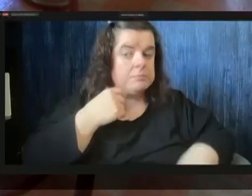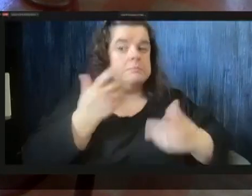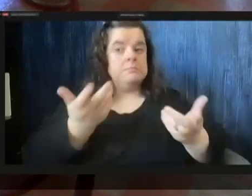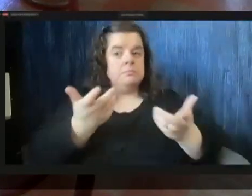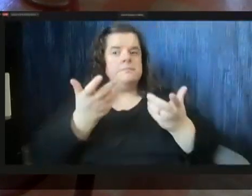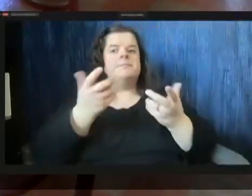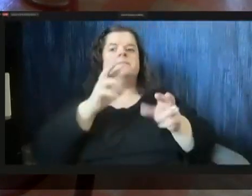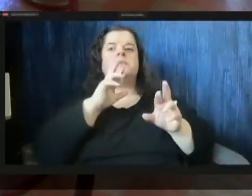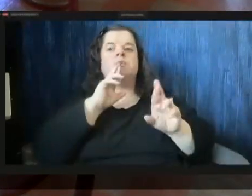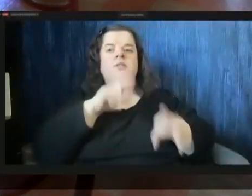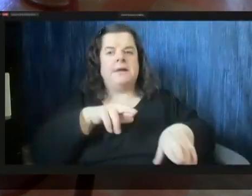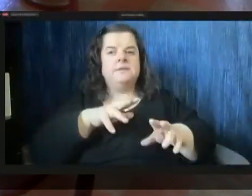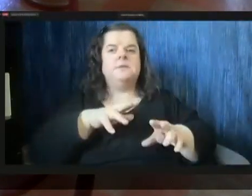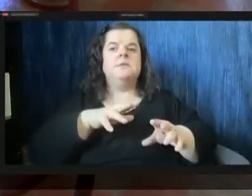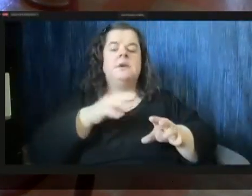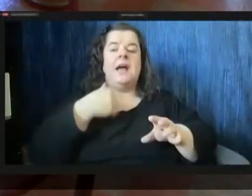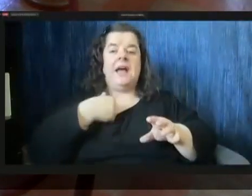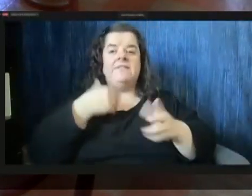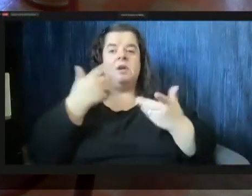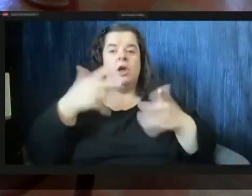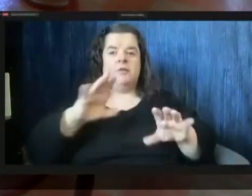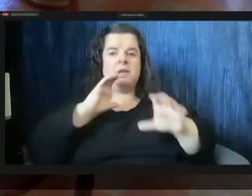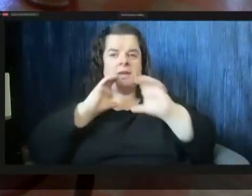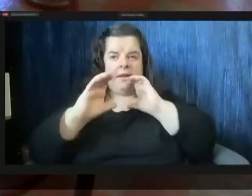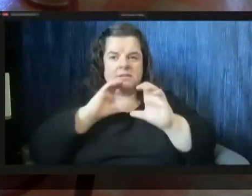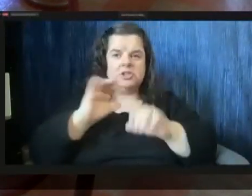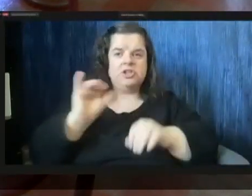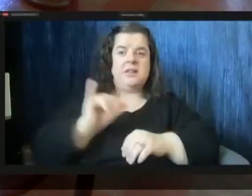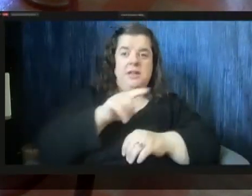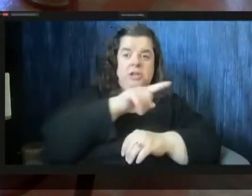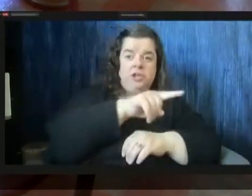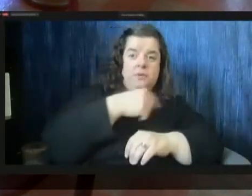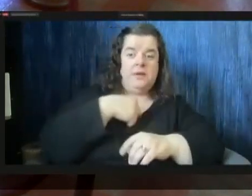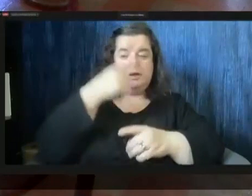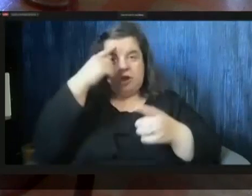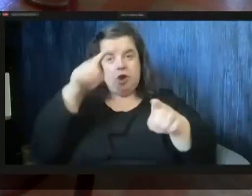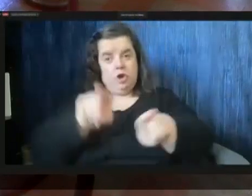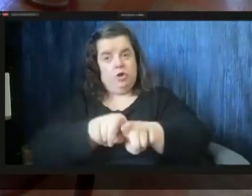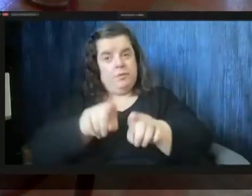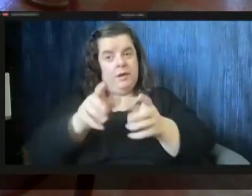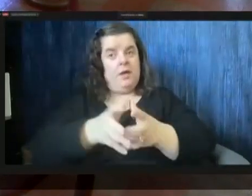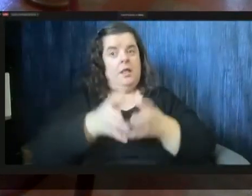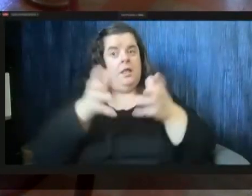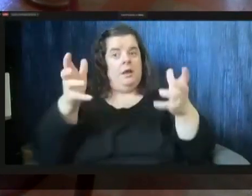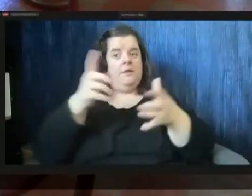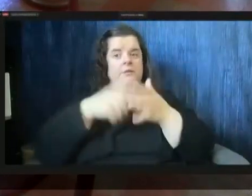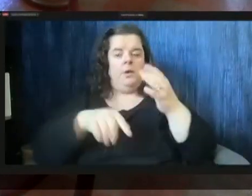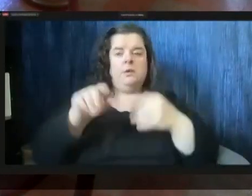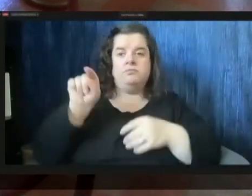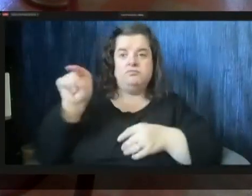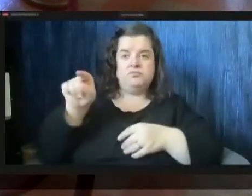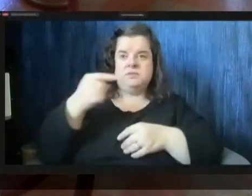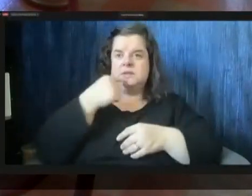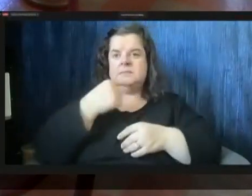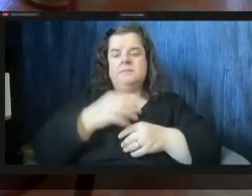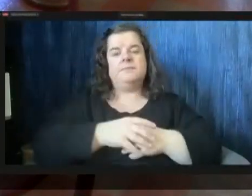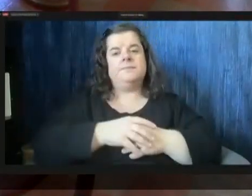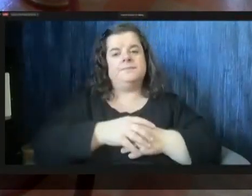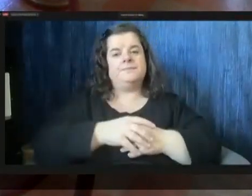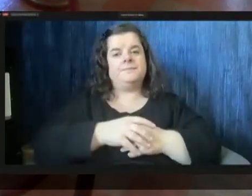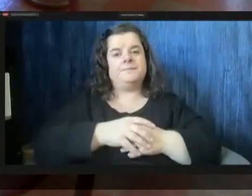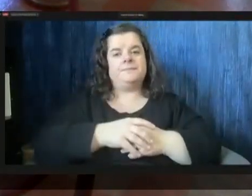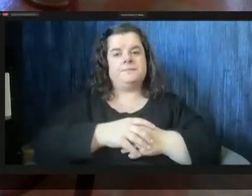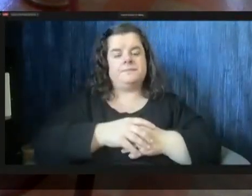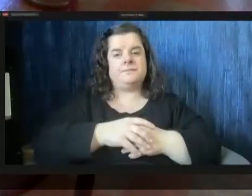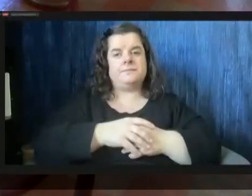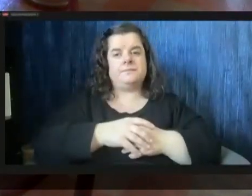been conversations, and like you, I agree with a lot of what Ms. Malines did say, just as